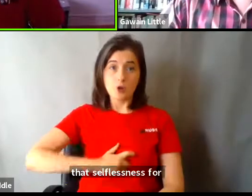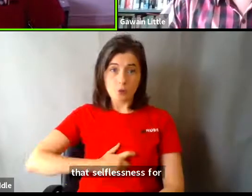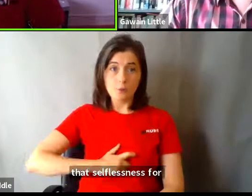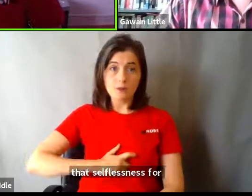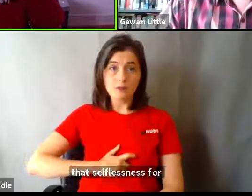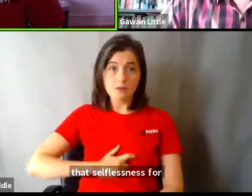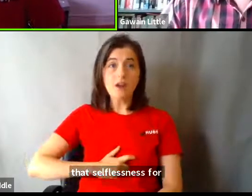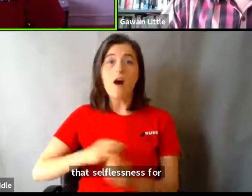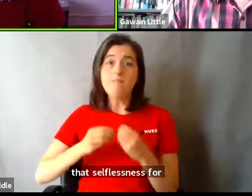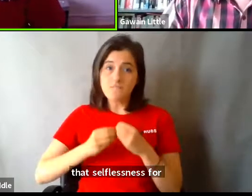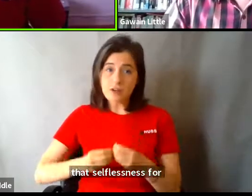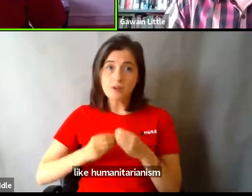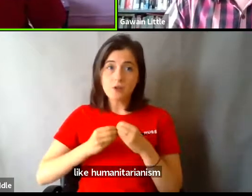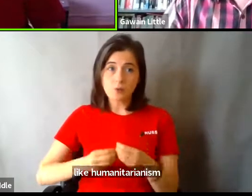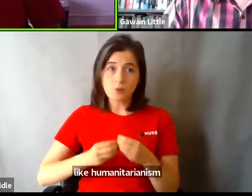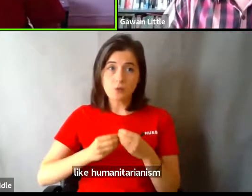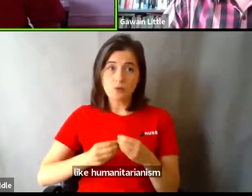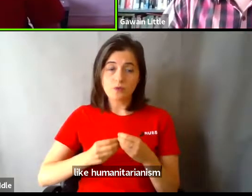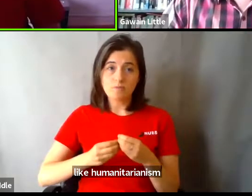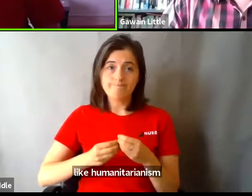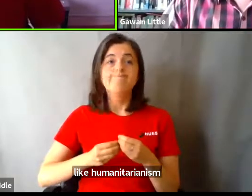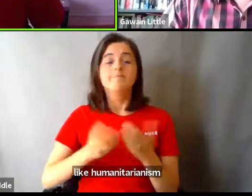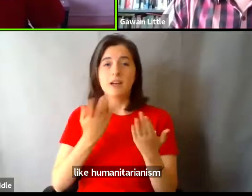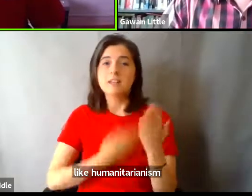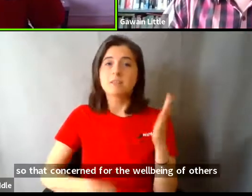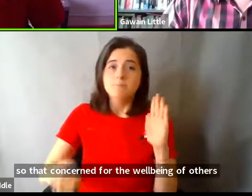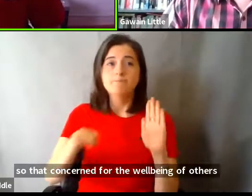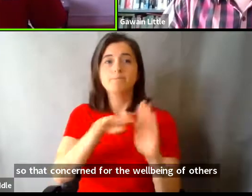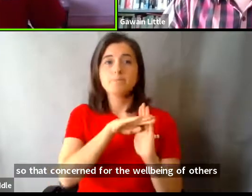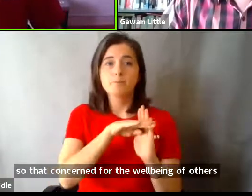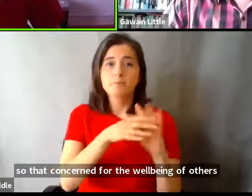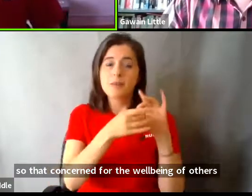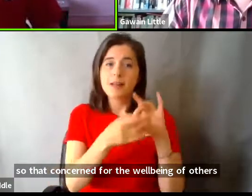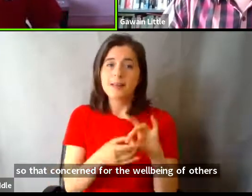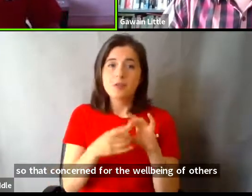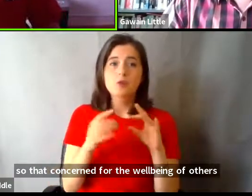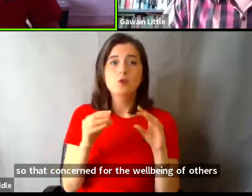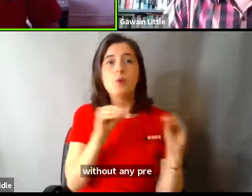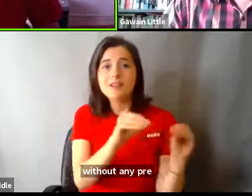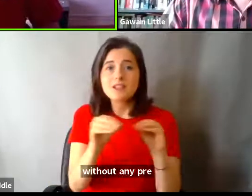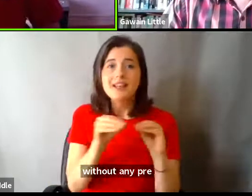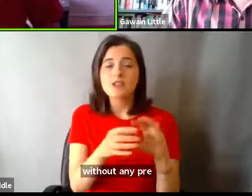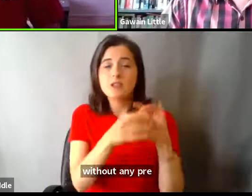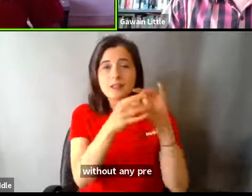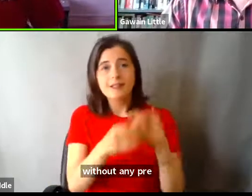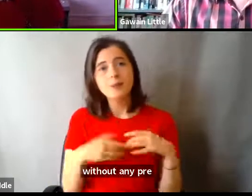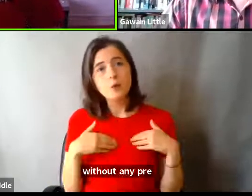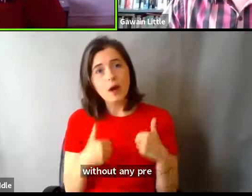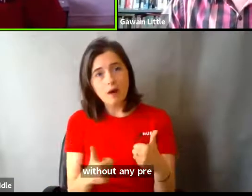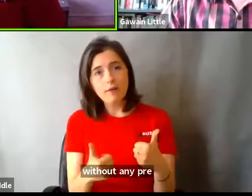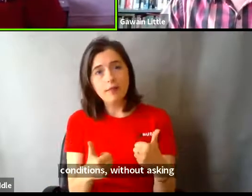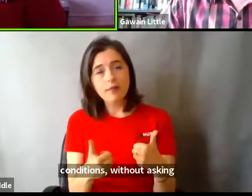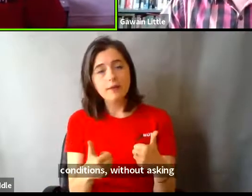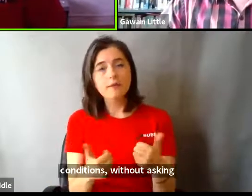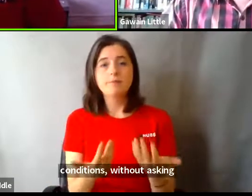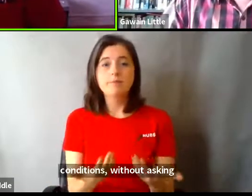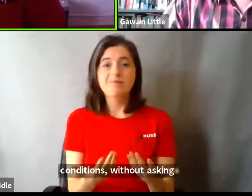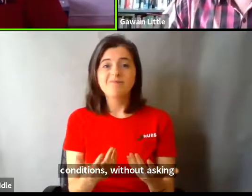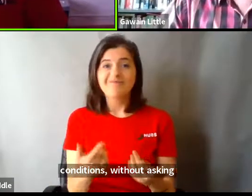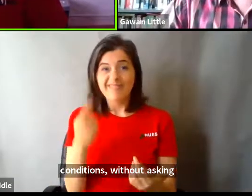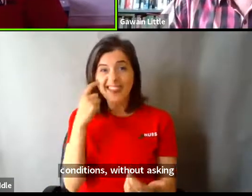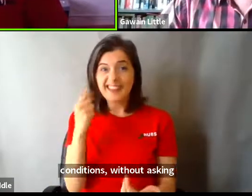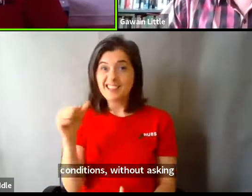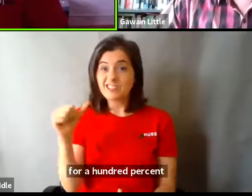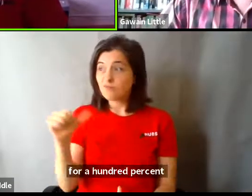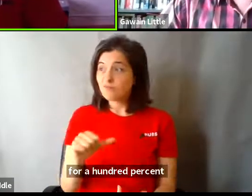are valued and are put at the forefront in terms of education, in terms of health. And I think it's only right that at the